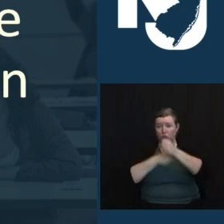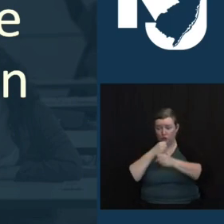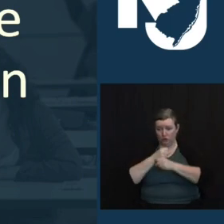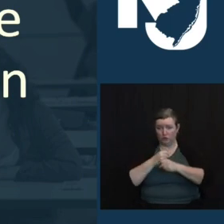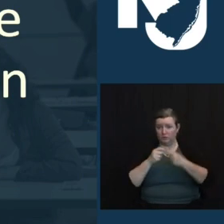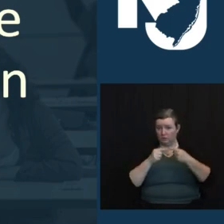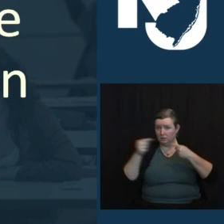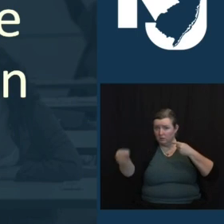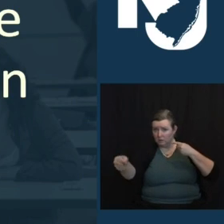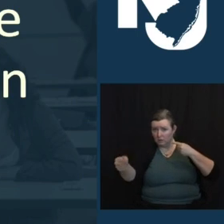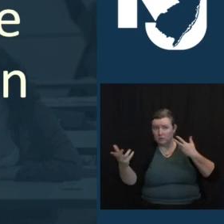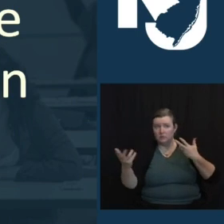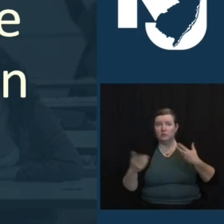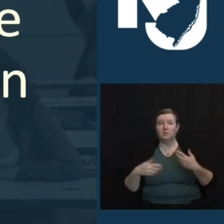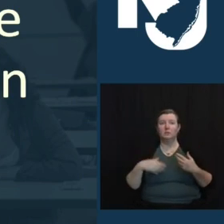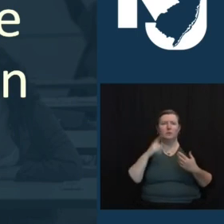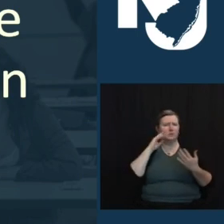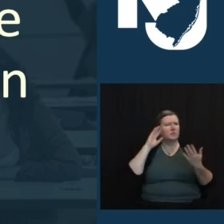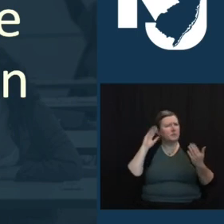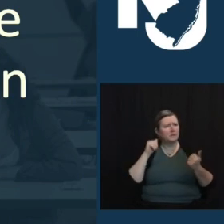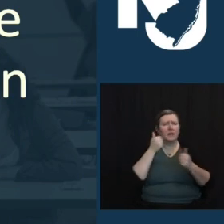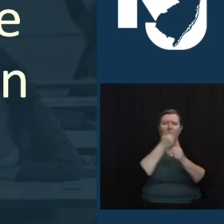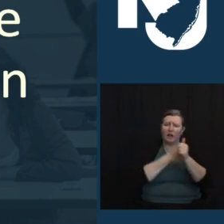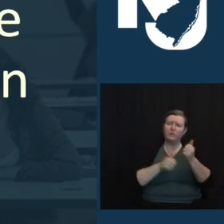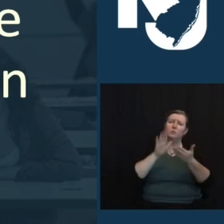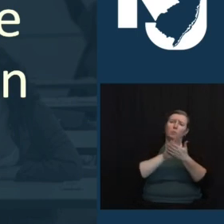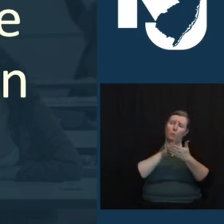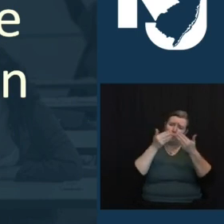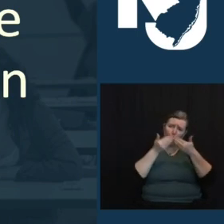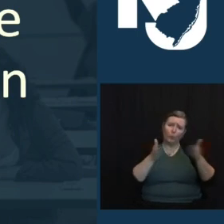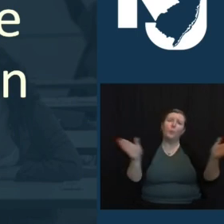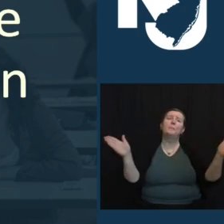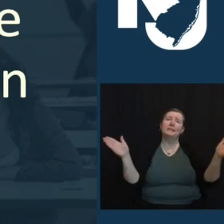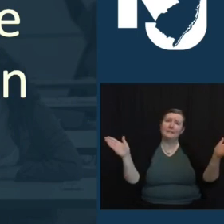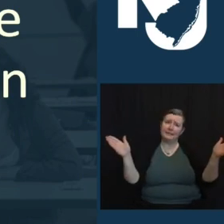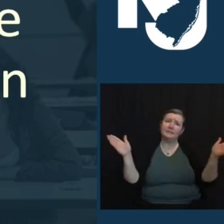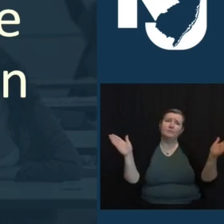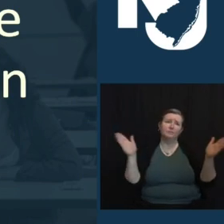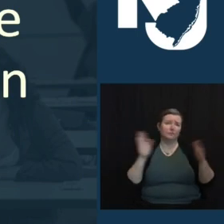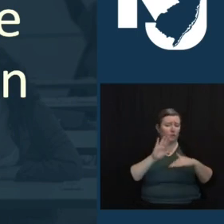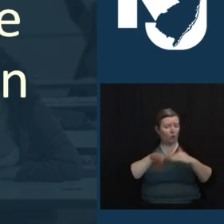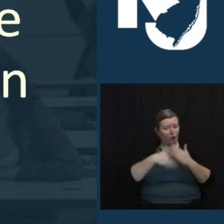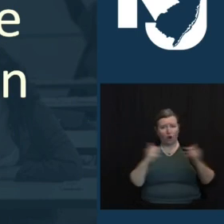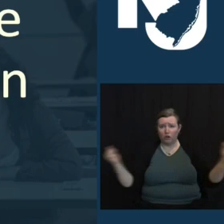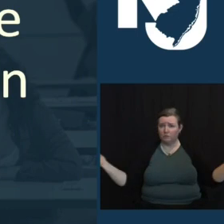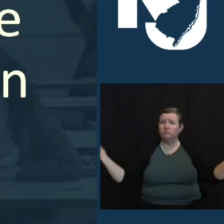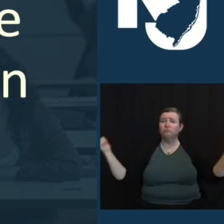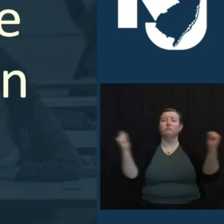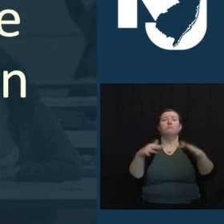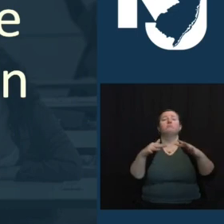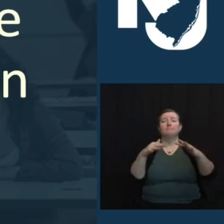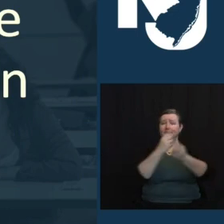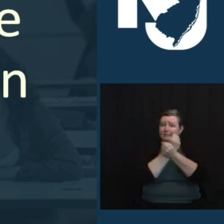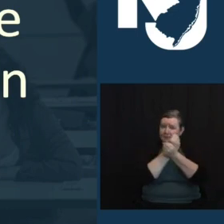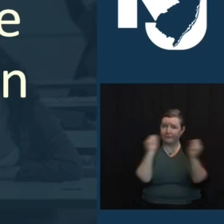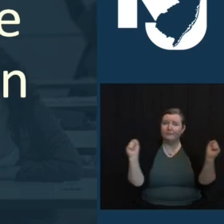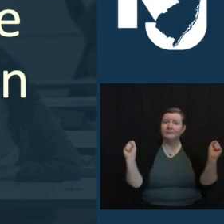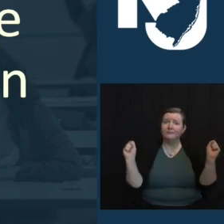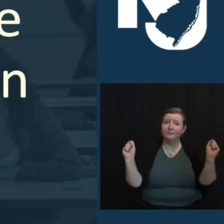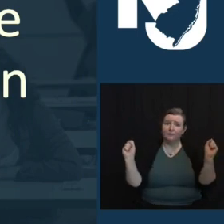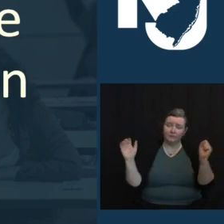every school will be open and every student and educator will be safely in their classrooms for